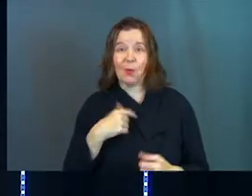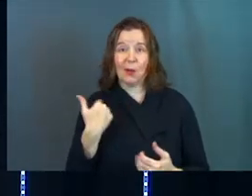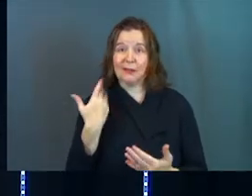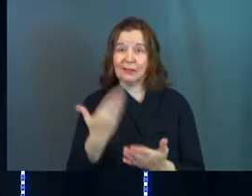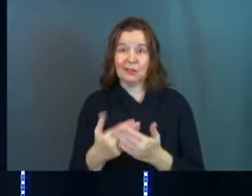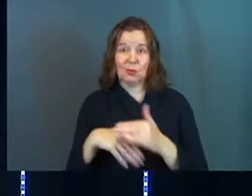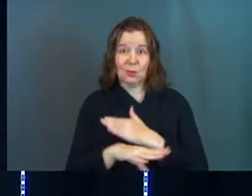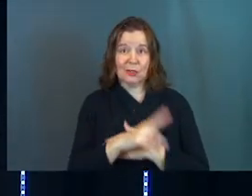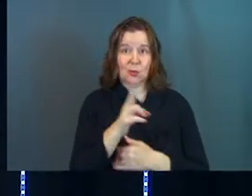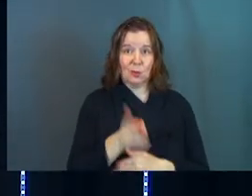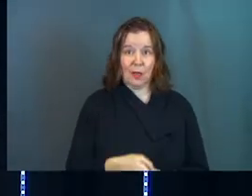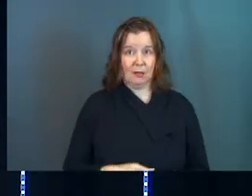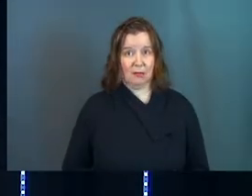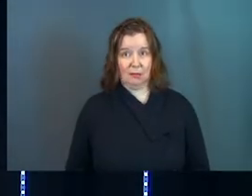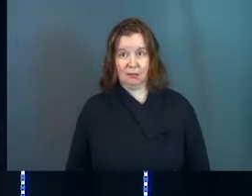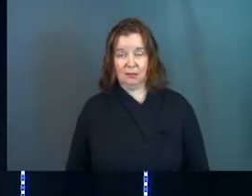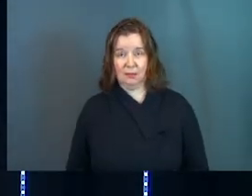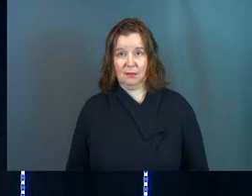gets you there.